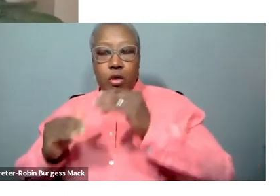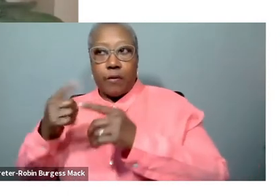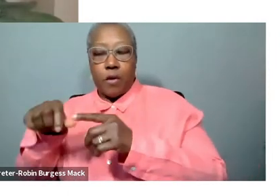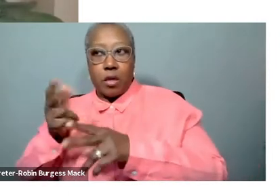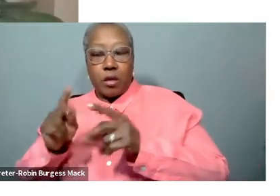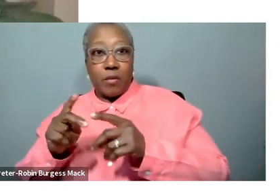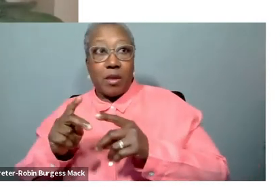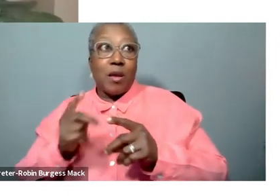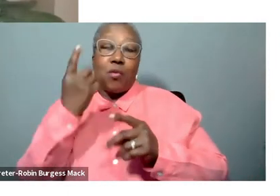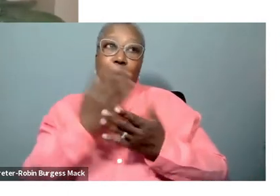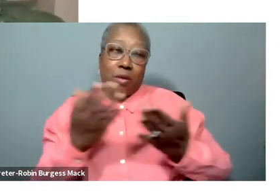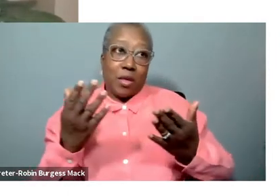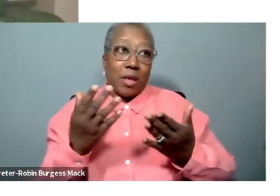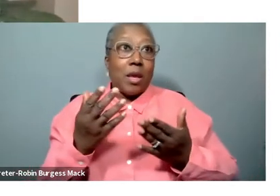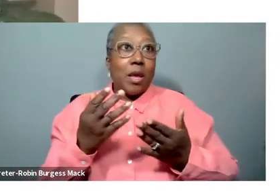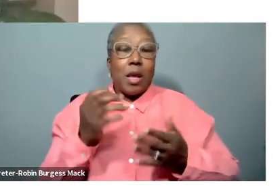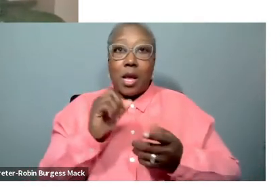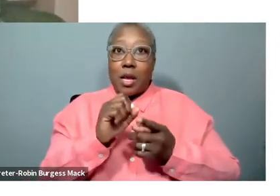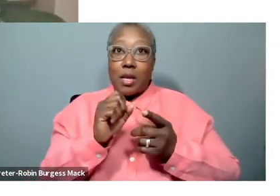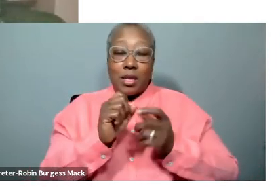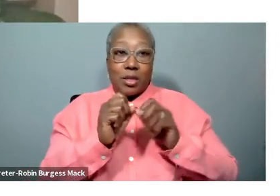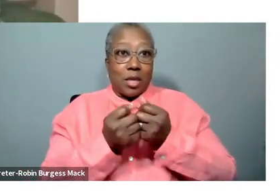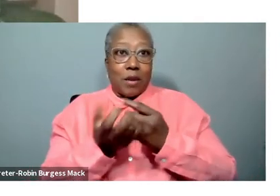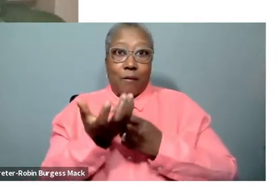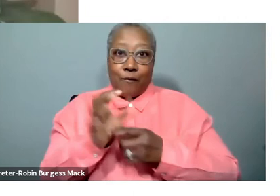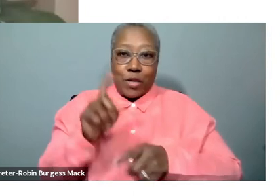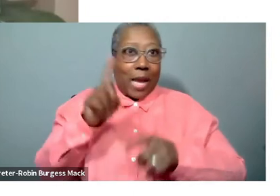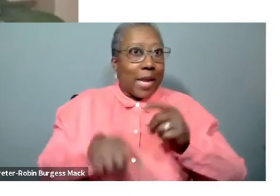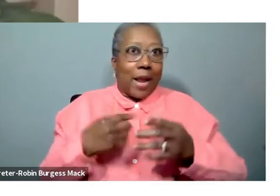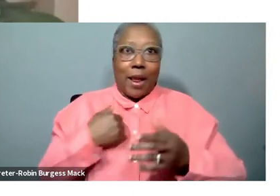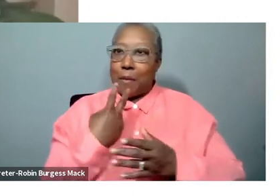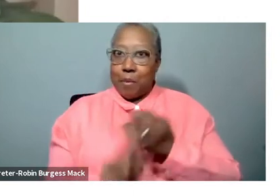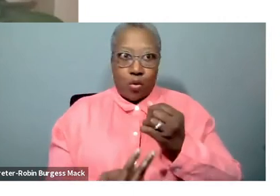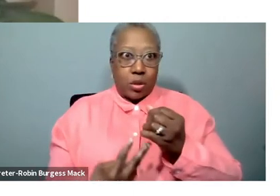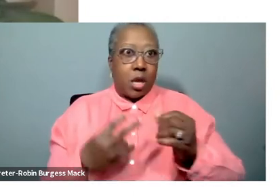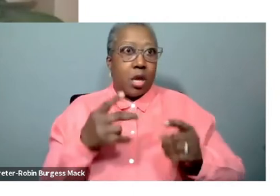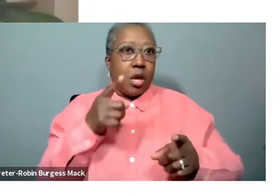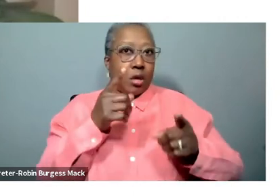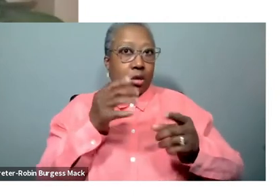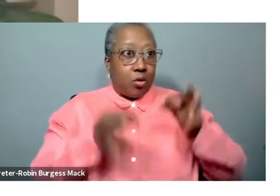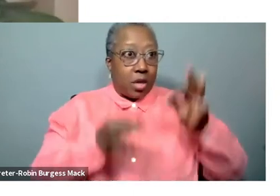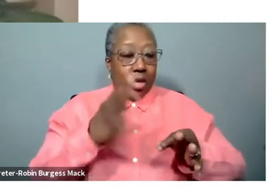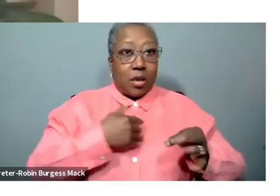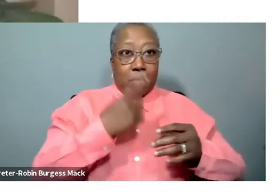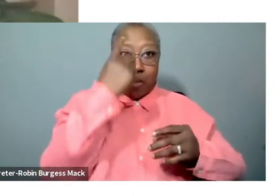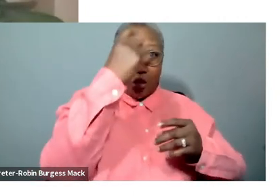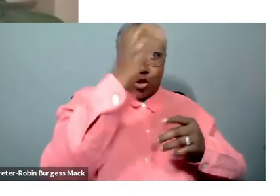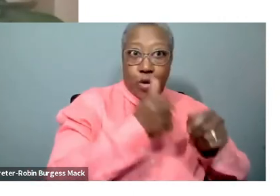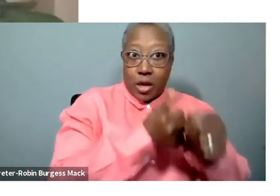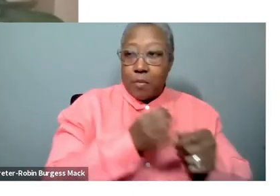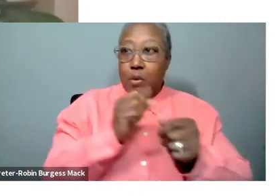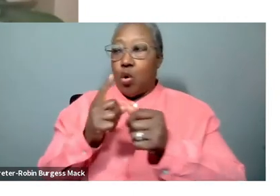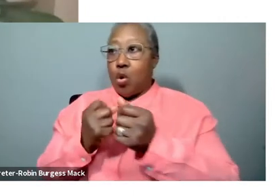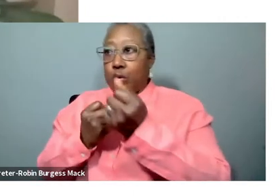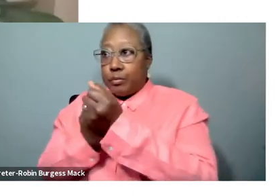such a society is that it forces us to make that choice. While I was writing A Burning, I didn't